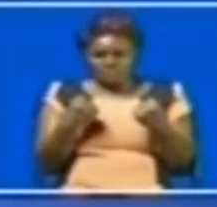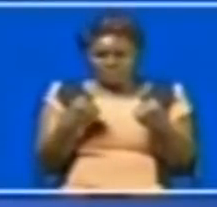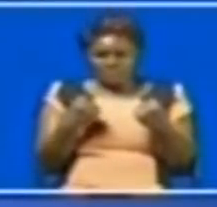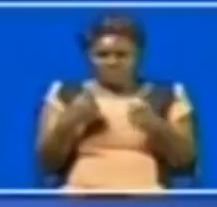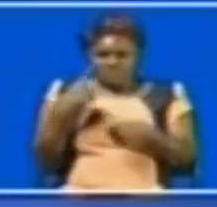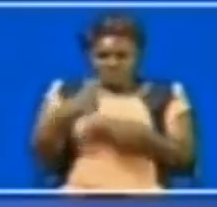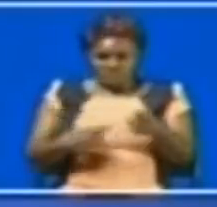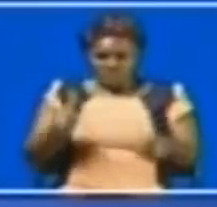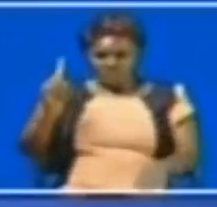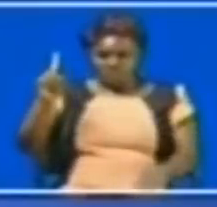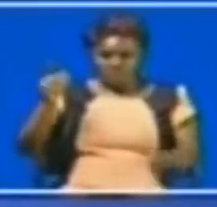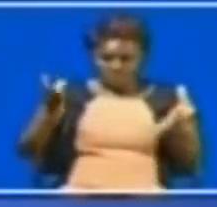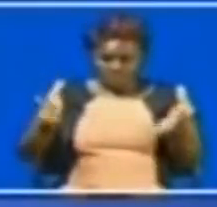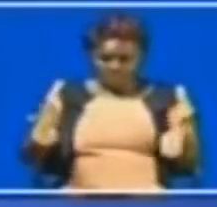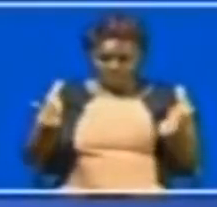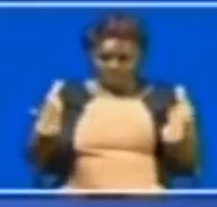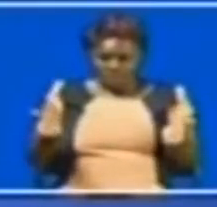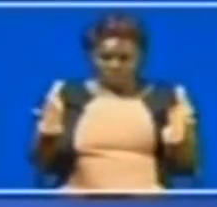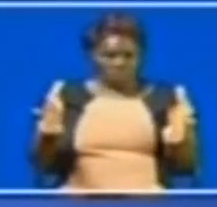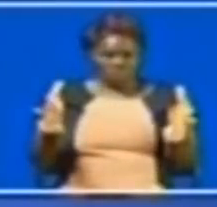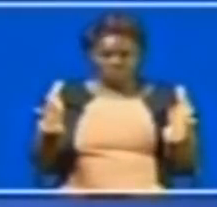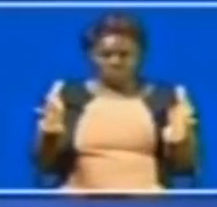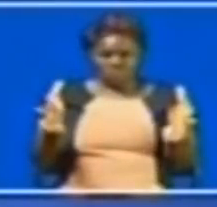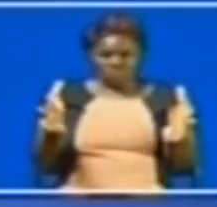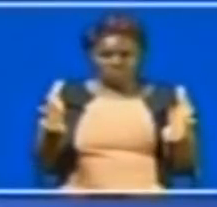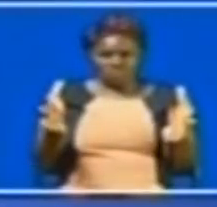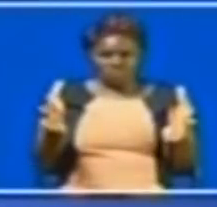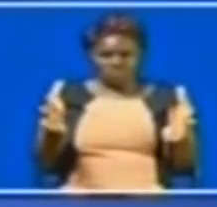It's now 1 year. We still